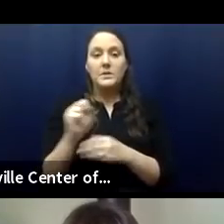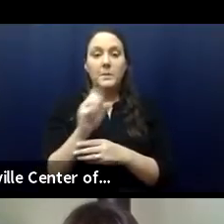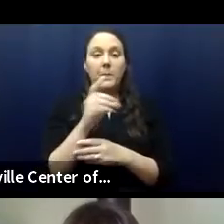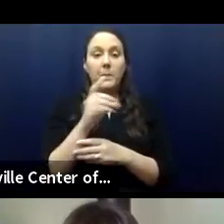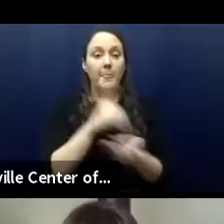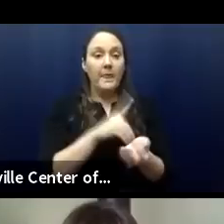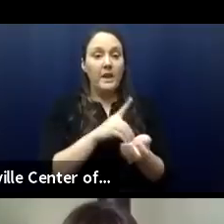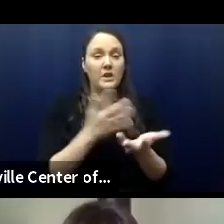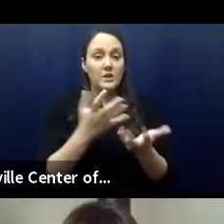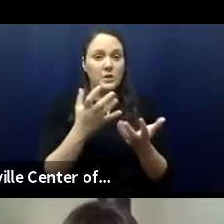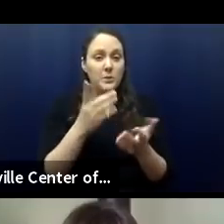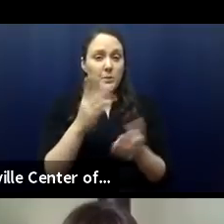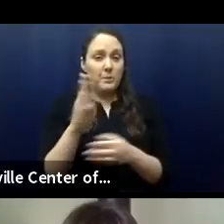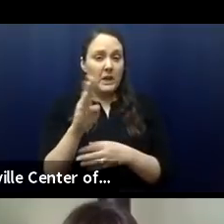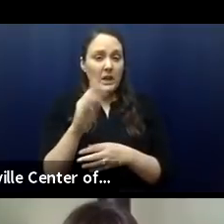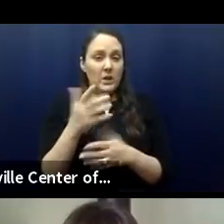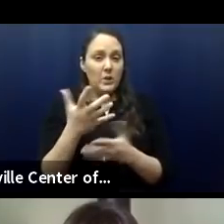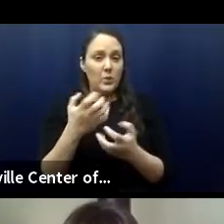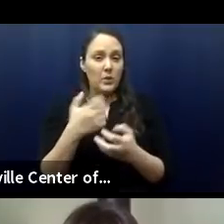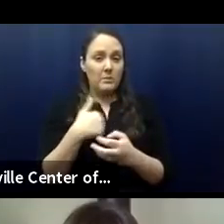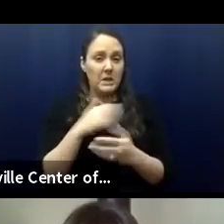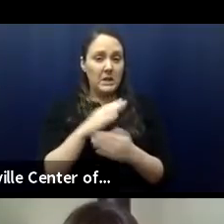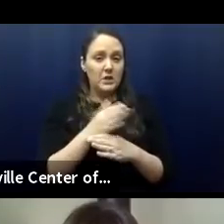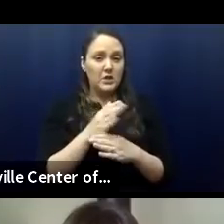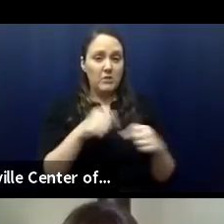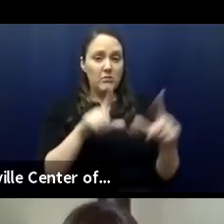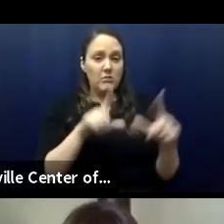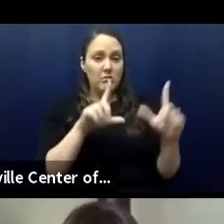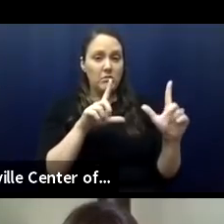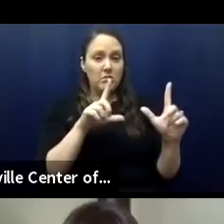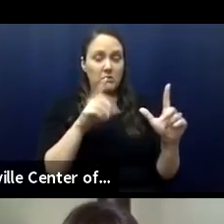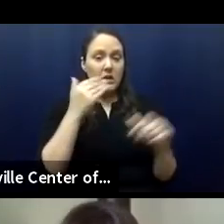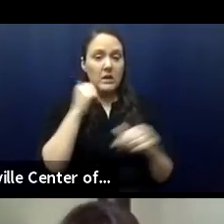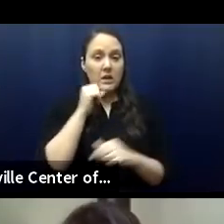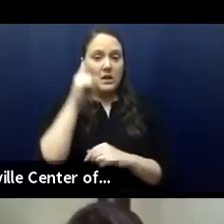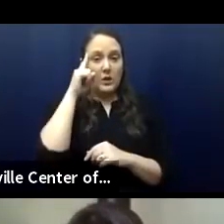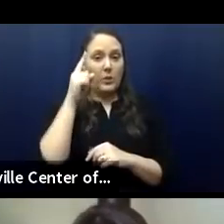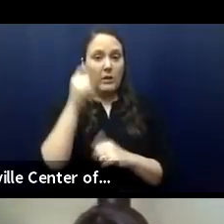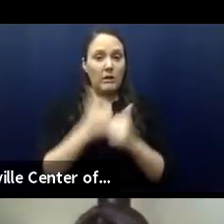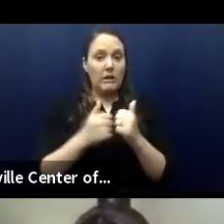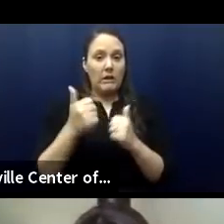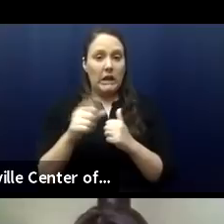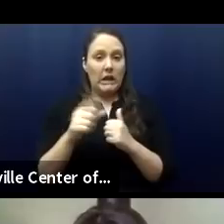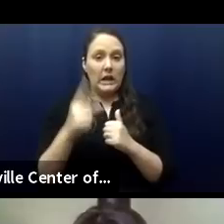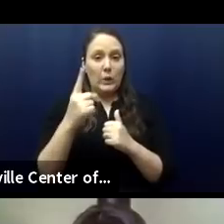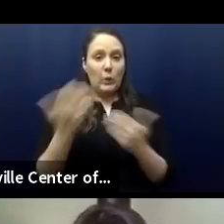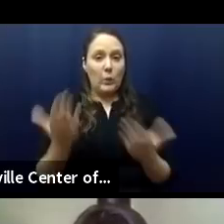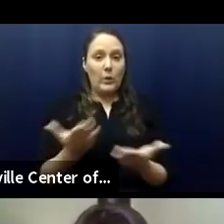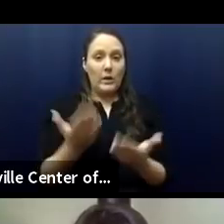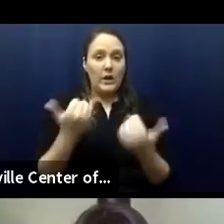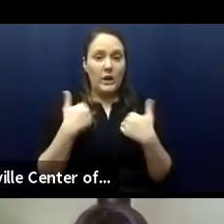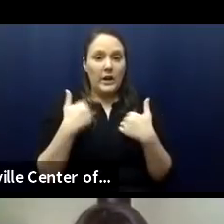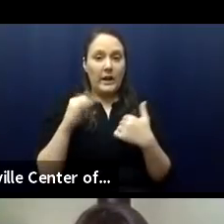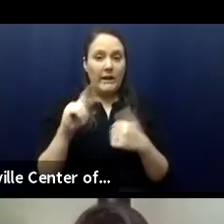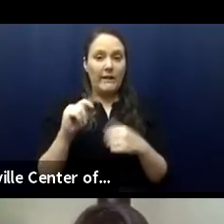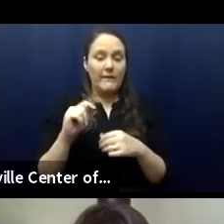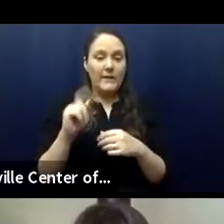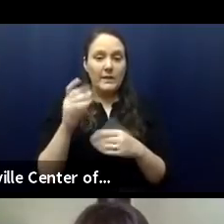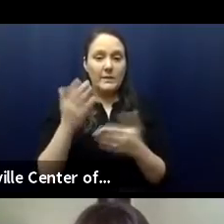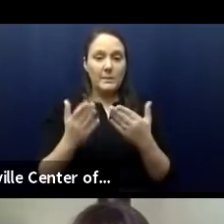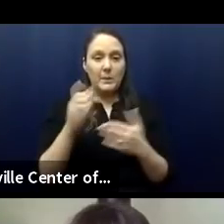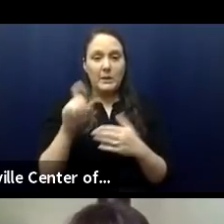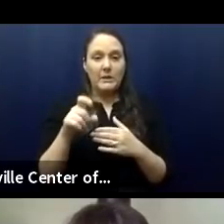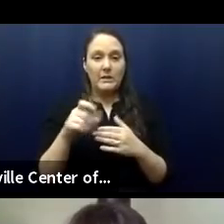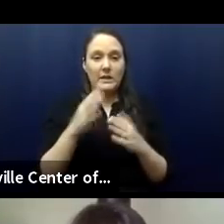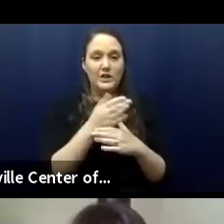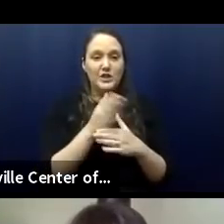or can you guys do it? Yes. I don't think anybody in here has it. So okay. We didn't anticipate needing to share that. Okay.